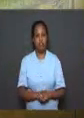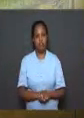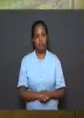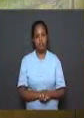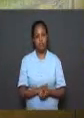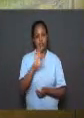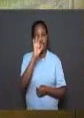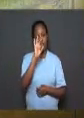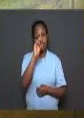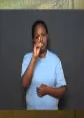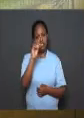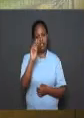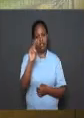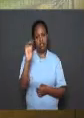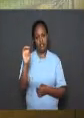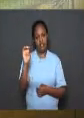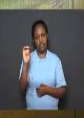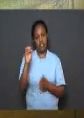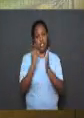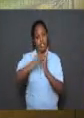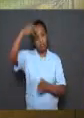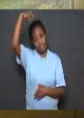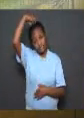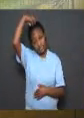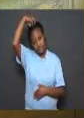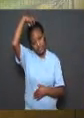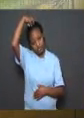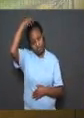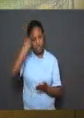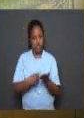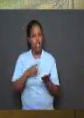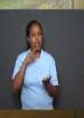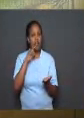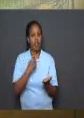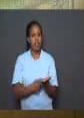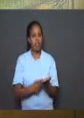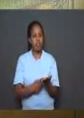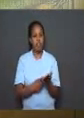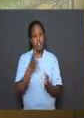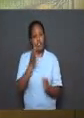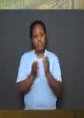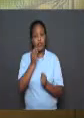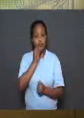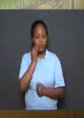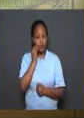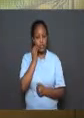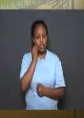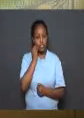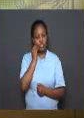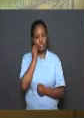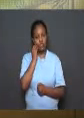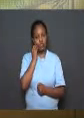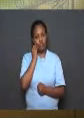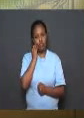The FDRE Constitution ensures that courts and tribunals